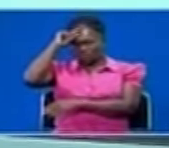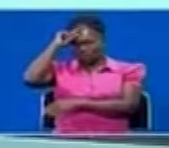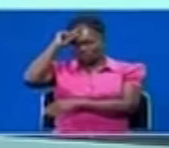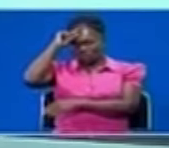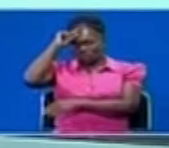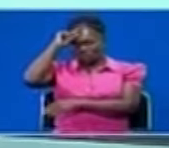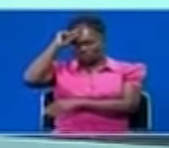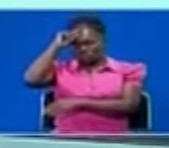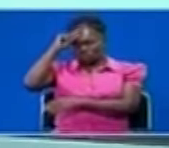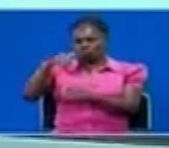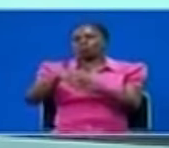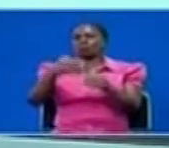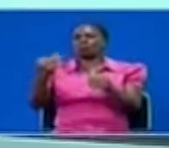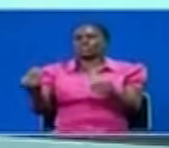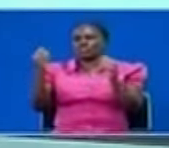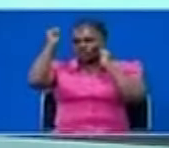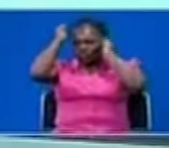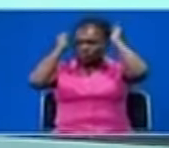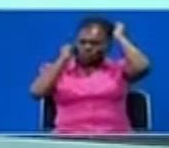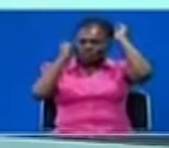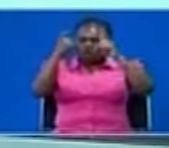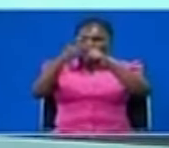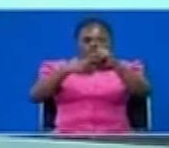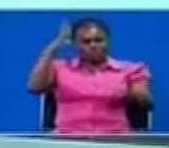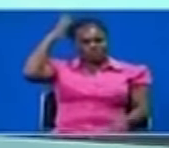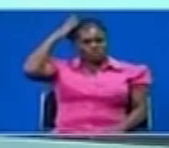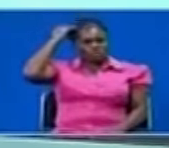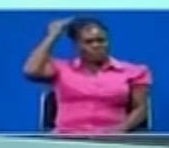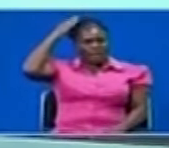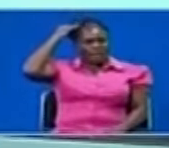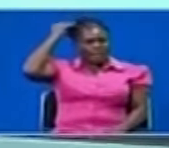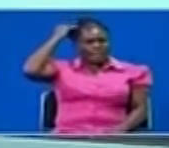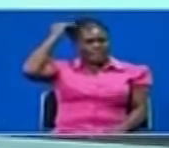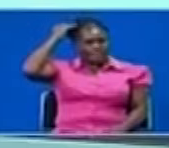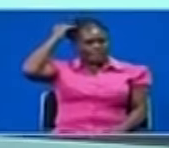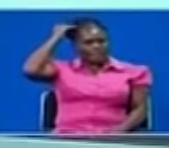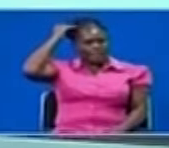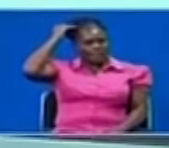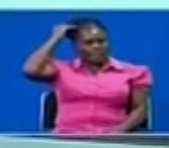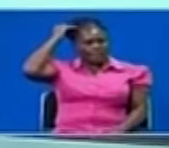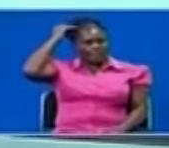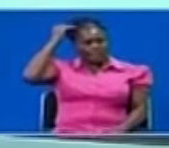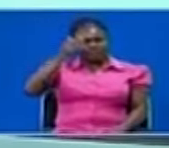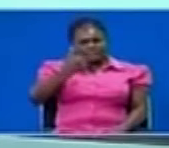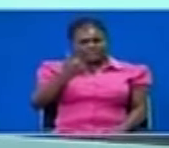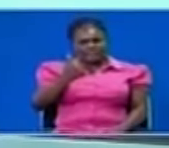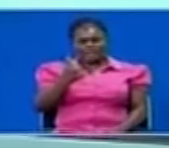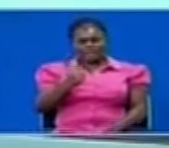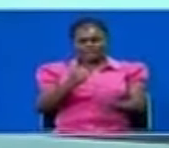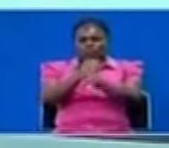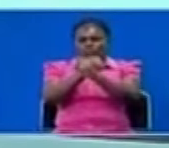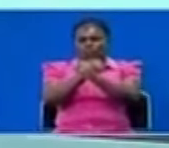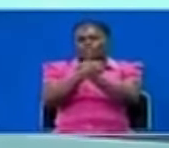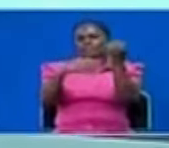the AMISOM, the our forces, the KDF forces that are in Somalia at the moment, saying that we need to reinforce security in